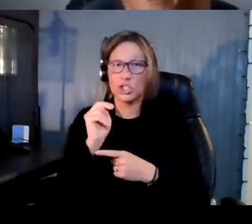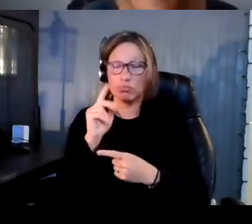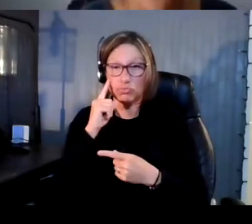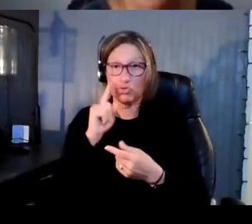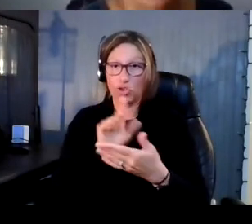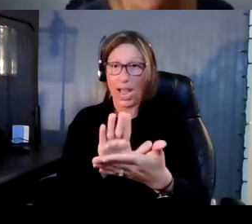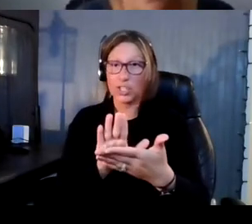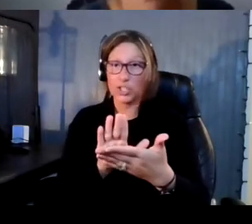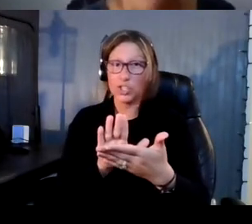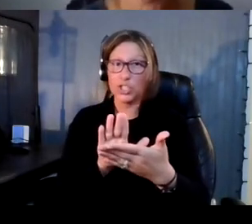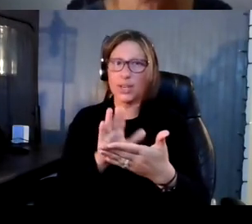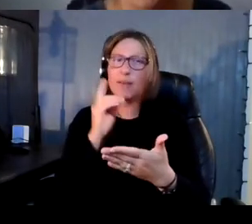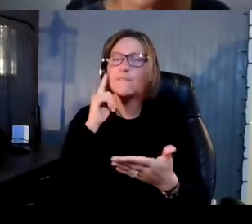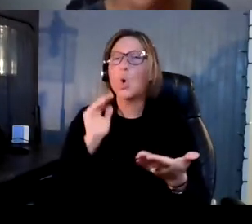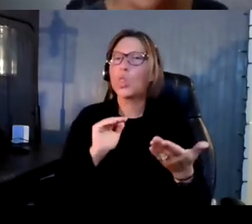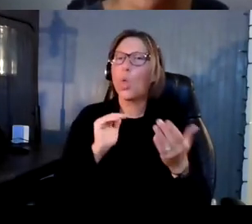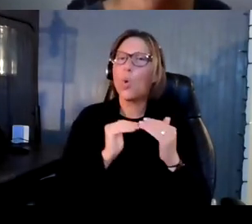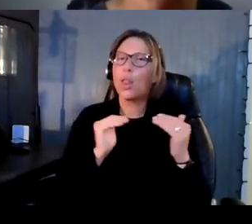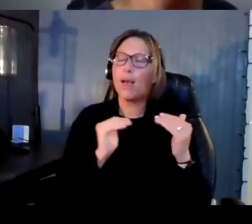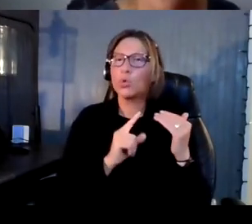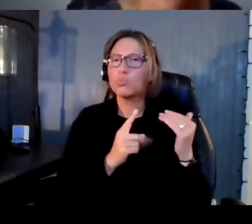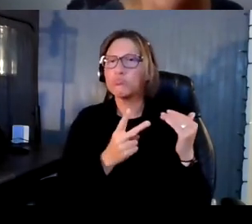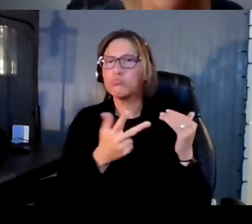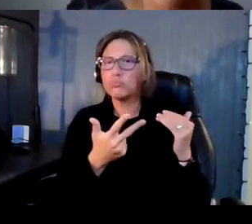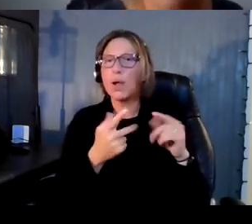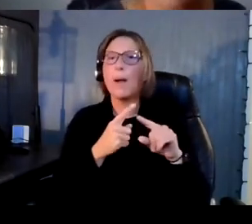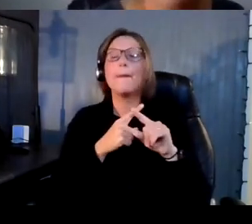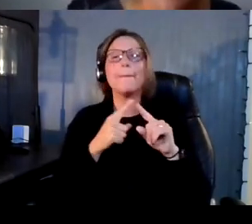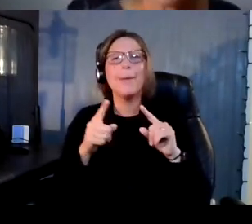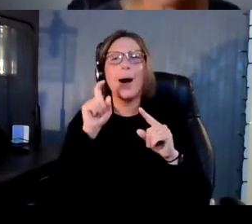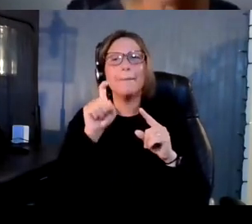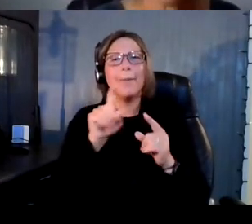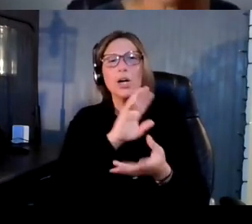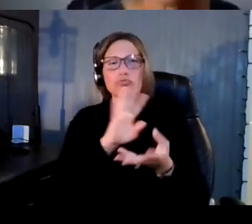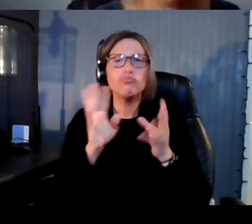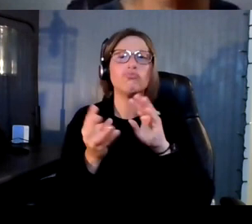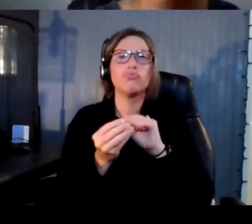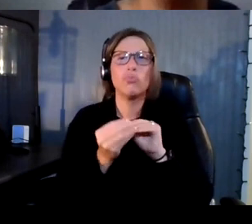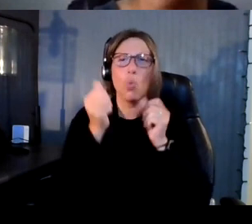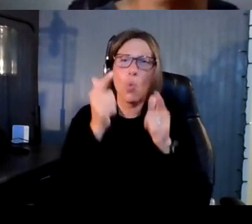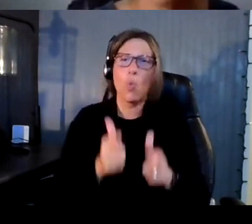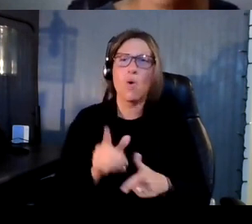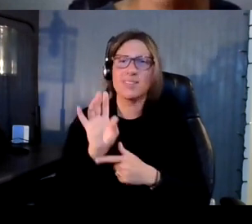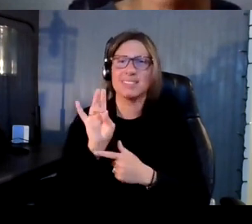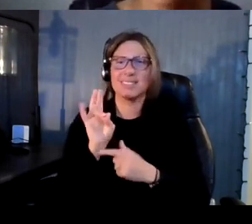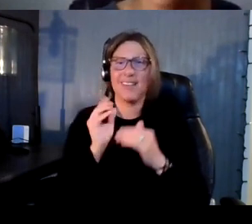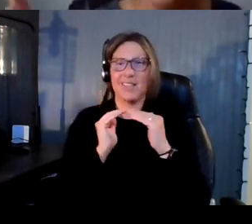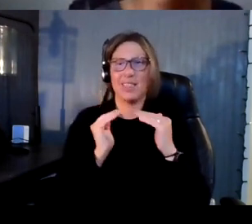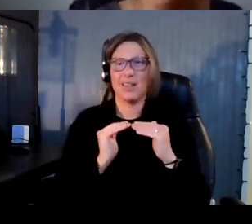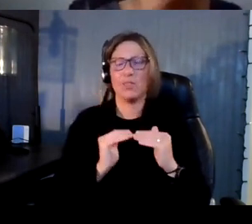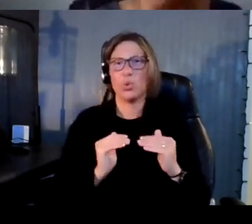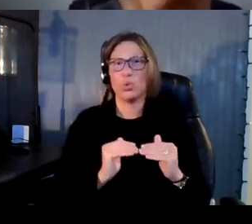would expect you to do with all 7 levels of students, because that's really what makes a